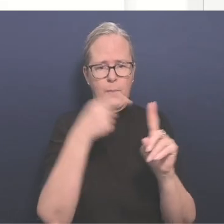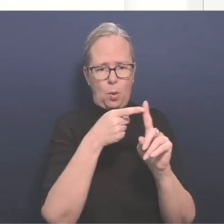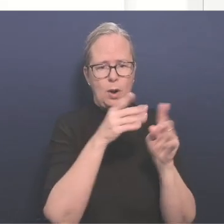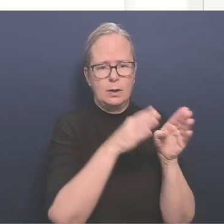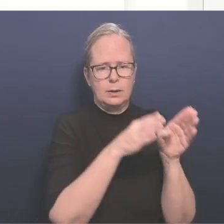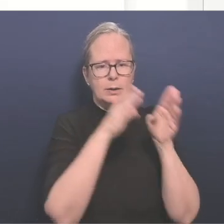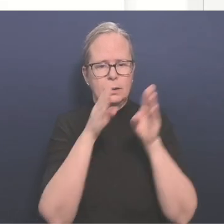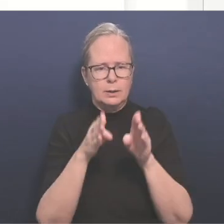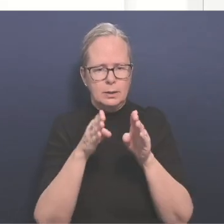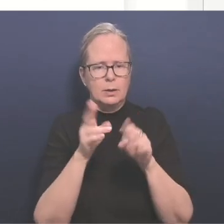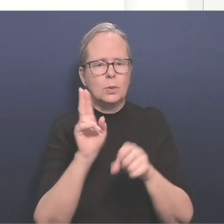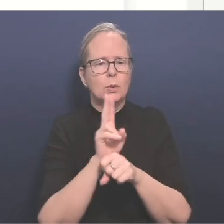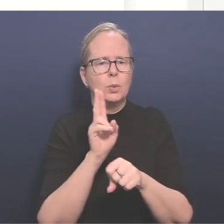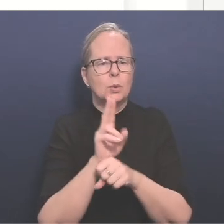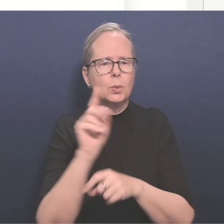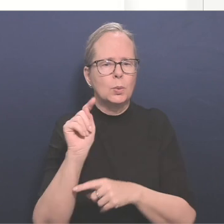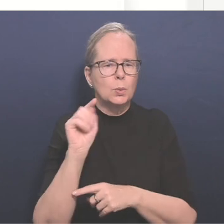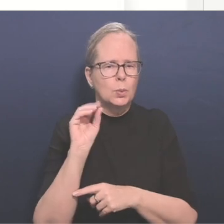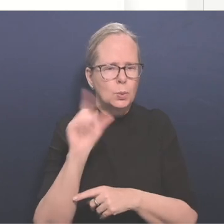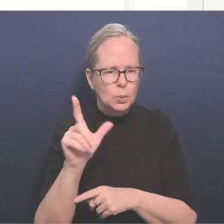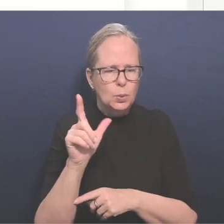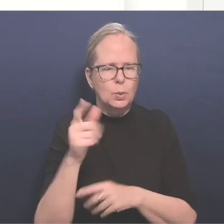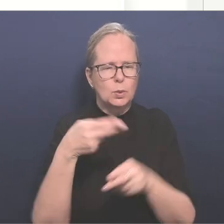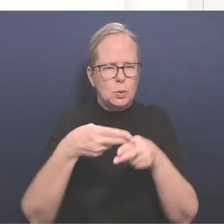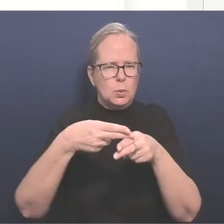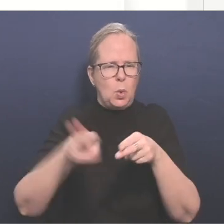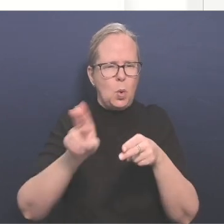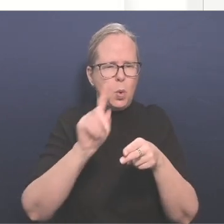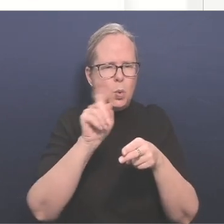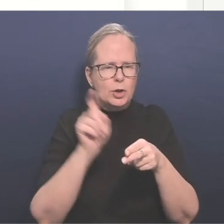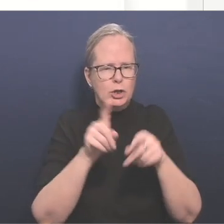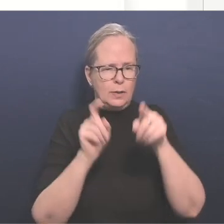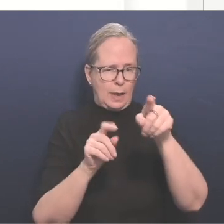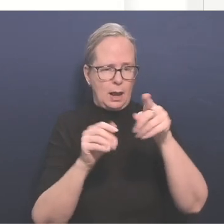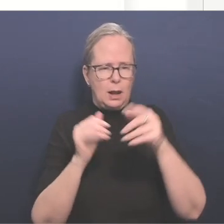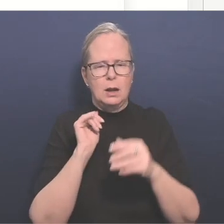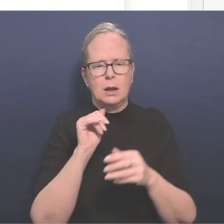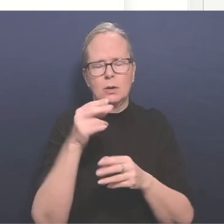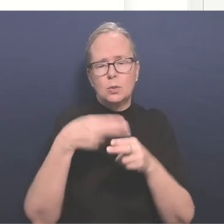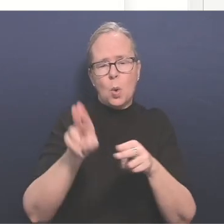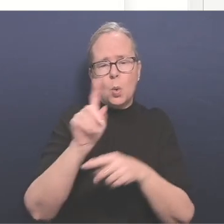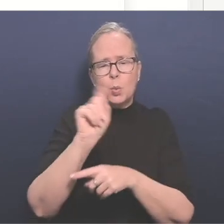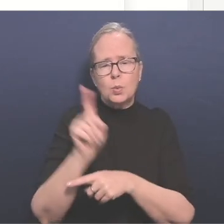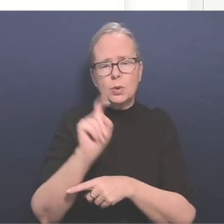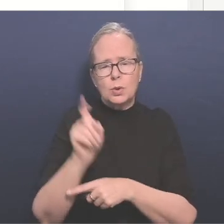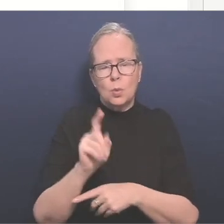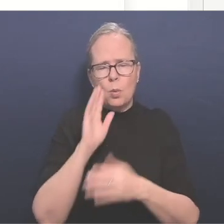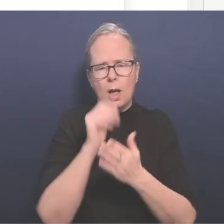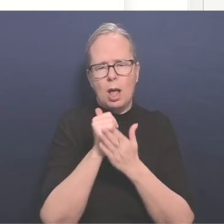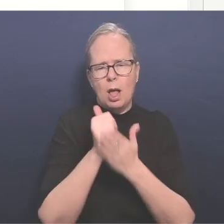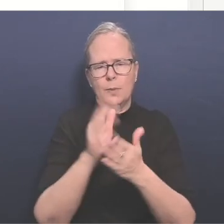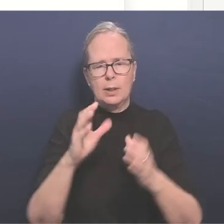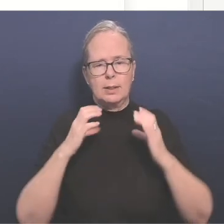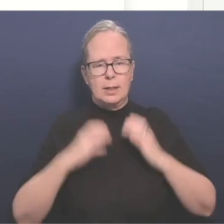by coming to the starting point, and from the starting point, you can now select you're